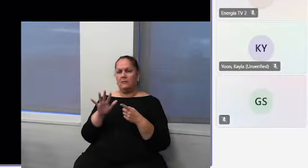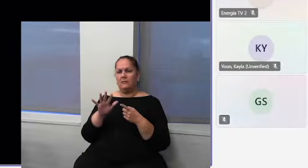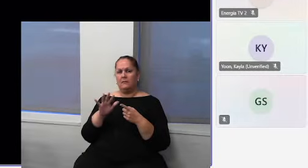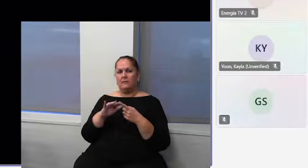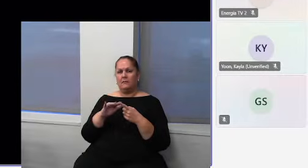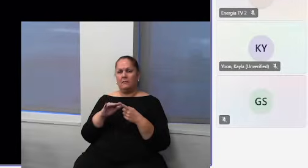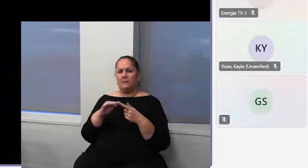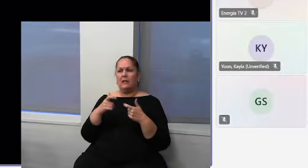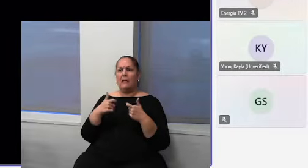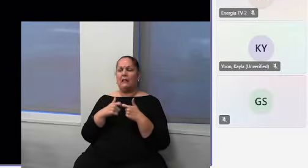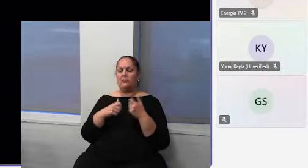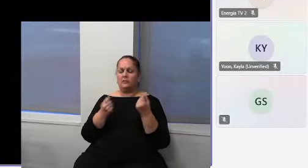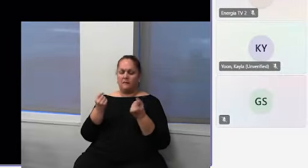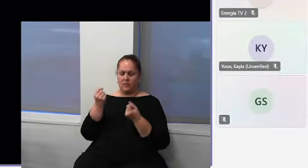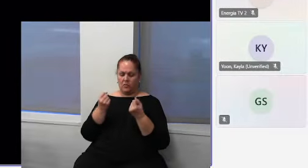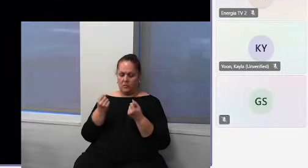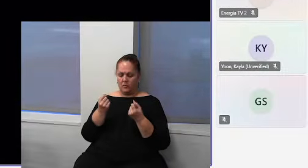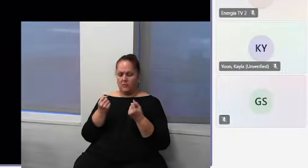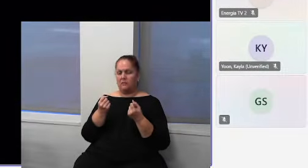cars, electric vehicles.